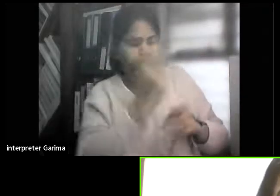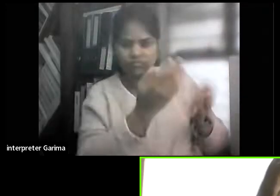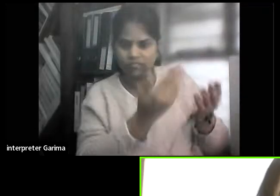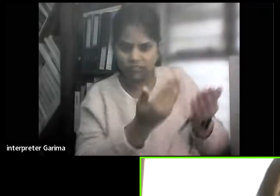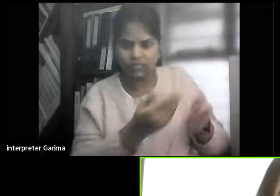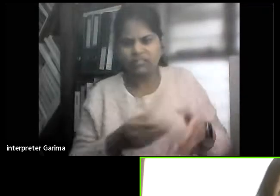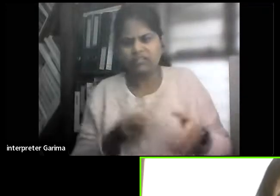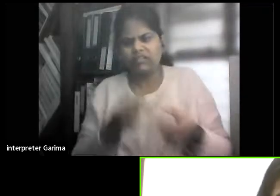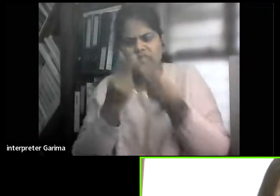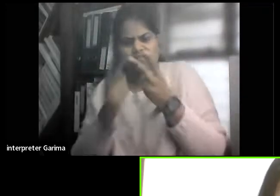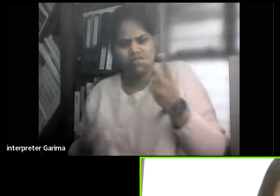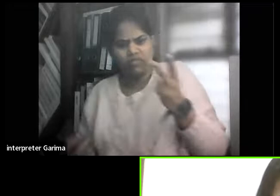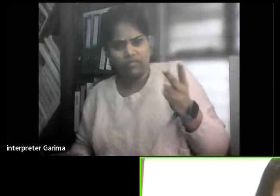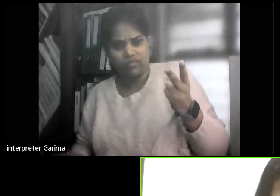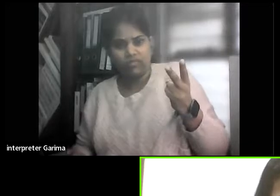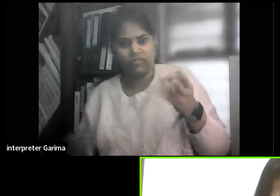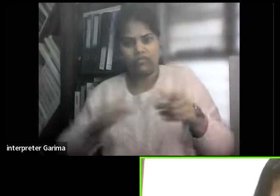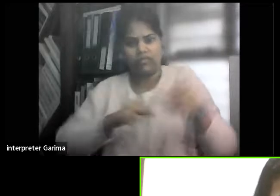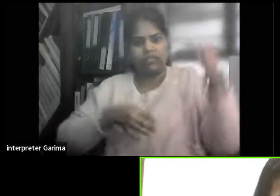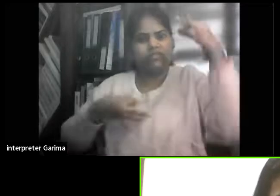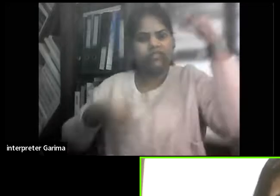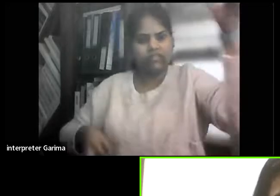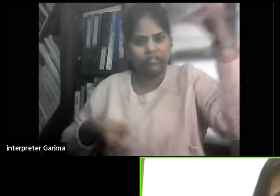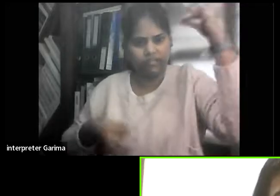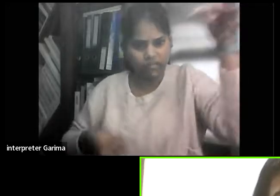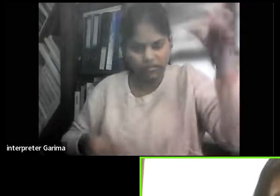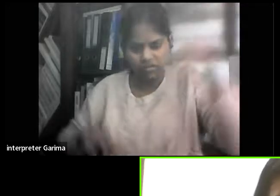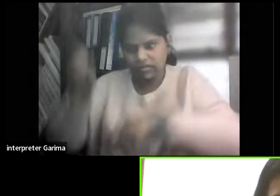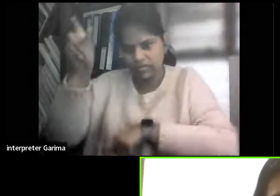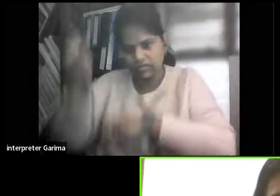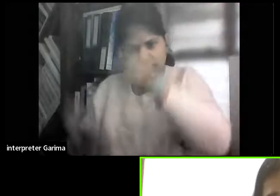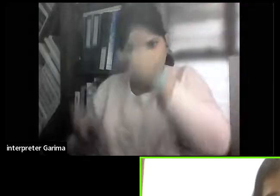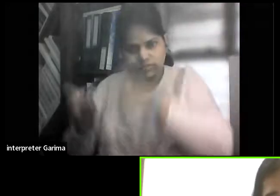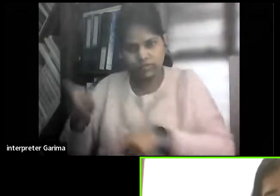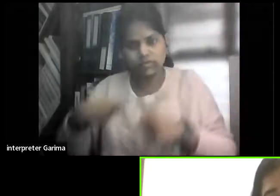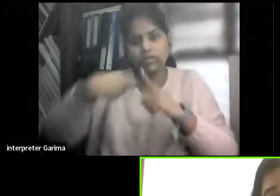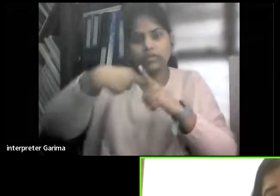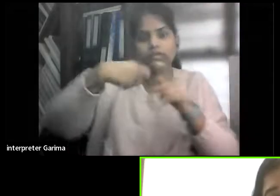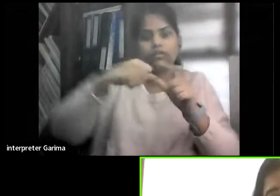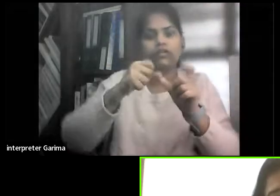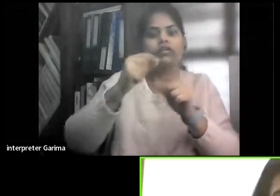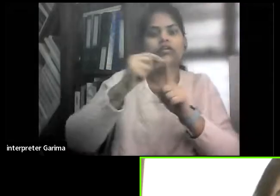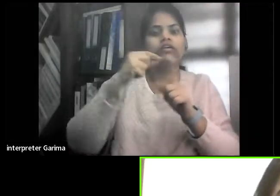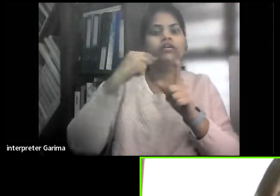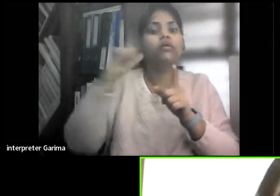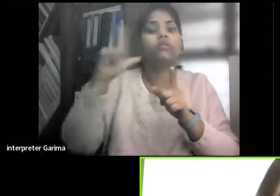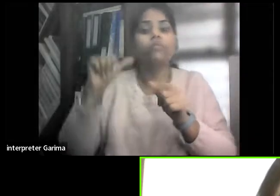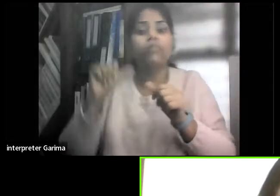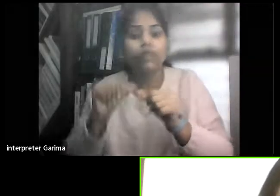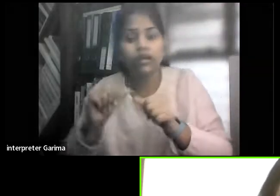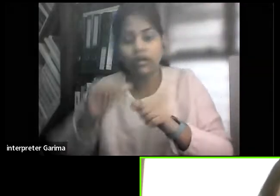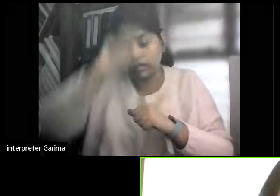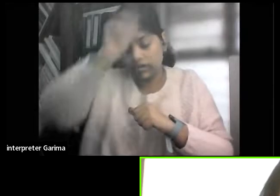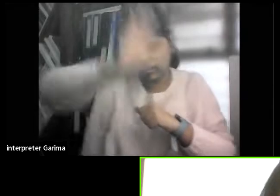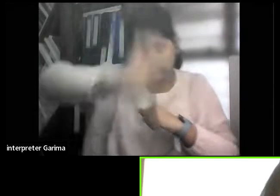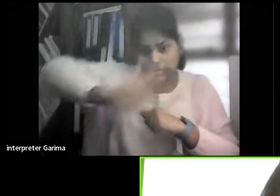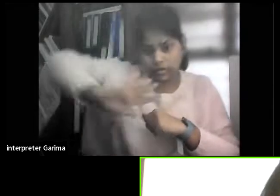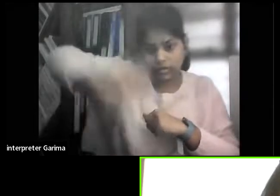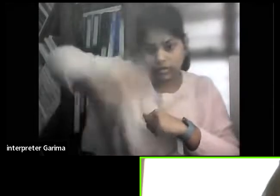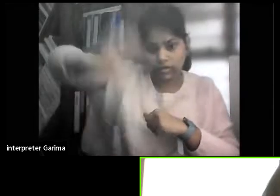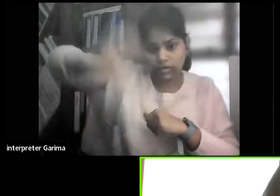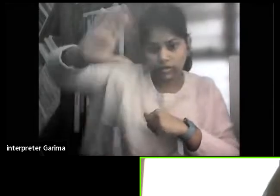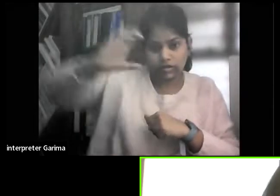scholars have been explored by various dance scholars like Kapila Vatsayan in Indian classical dance from 1974 to a